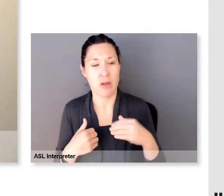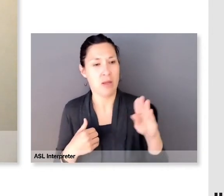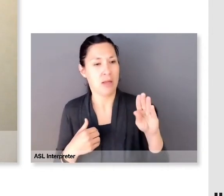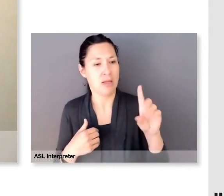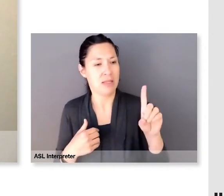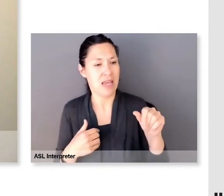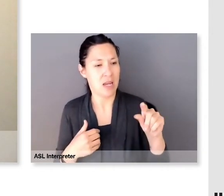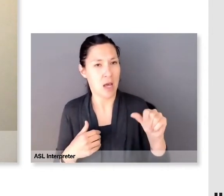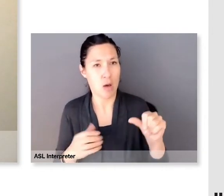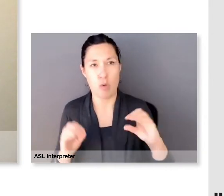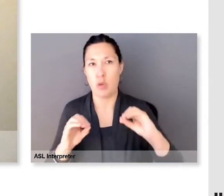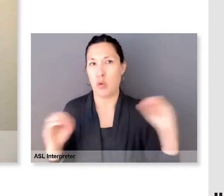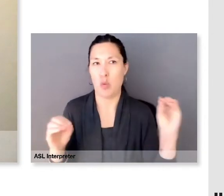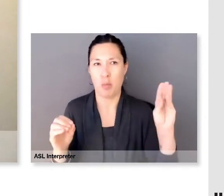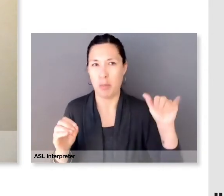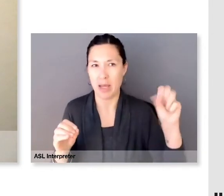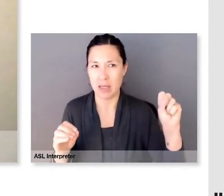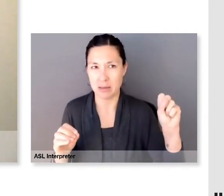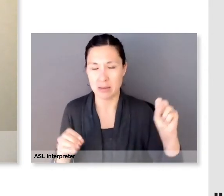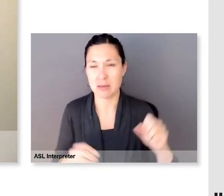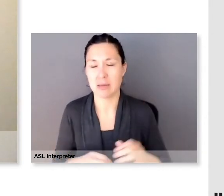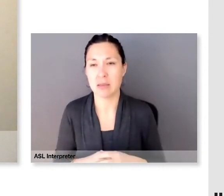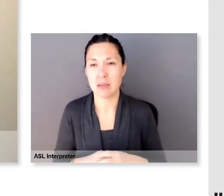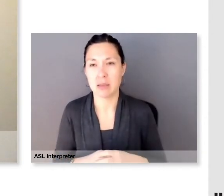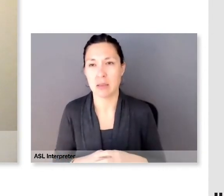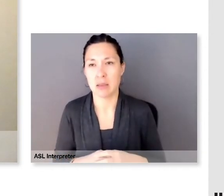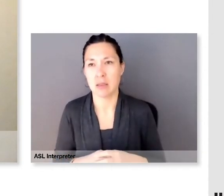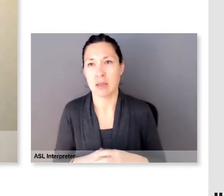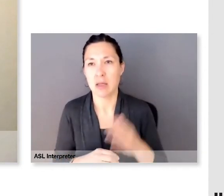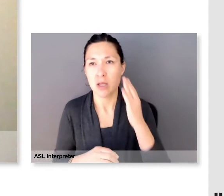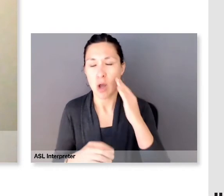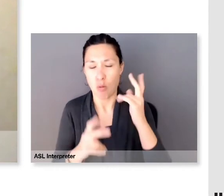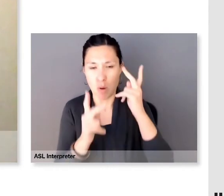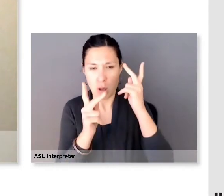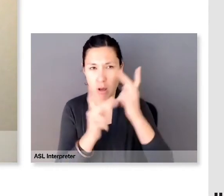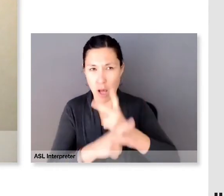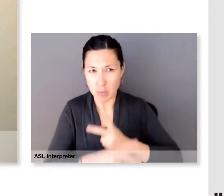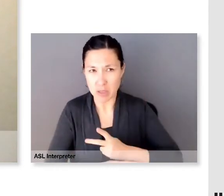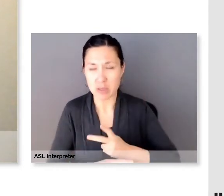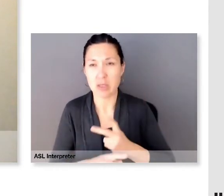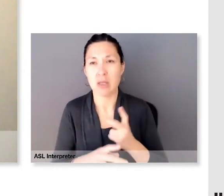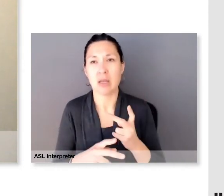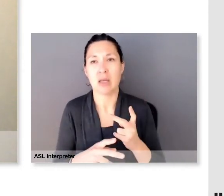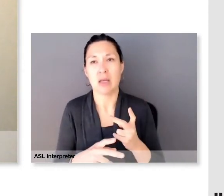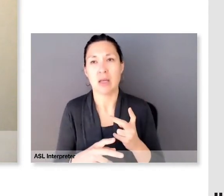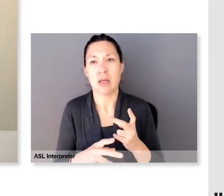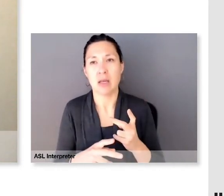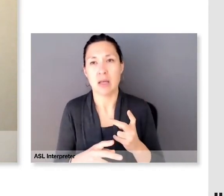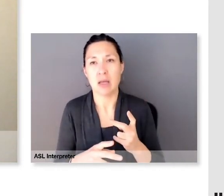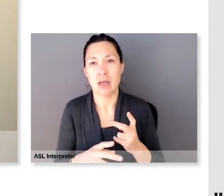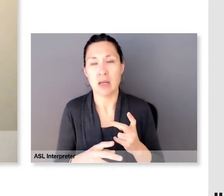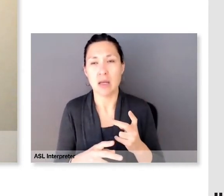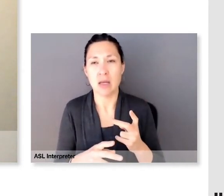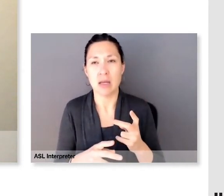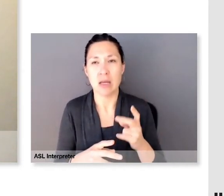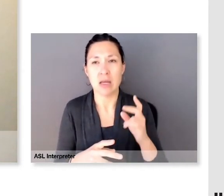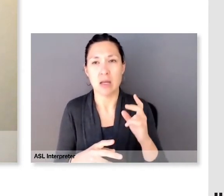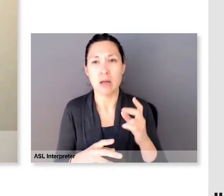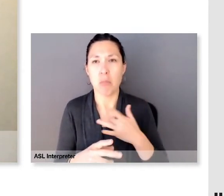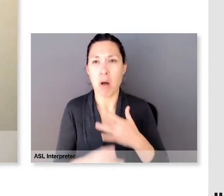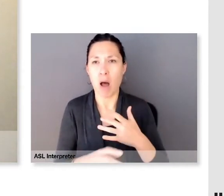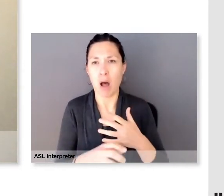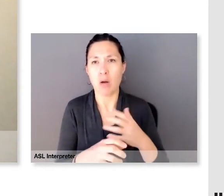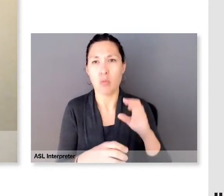that, you know, it's in the nature of computation to work inside an abstraction. I mean, I think that's, you know, that's both the sort